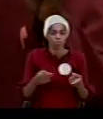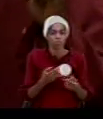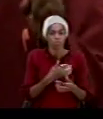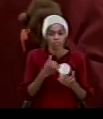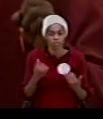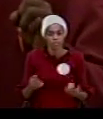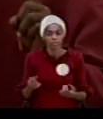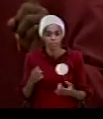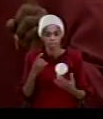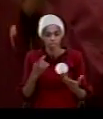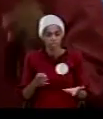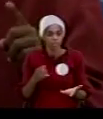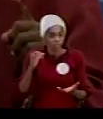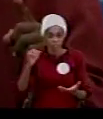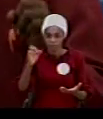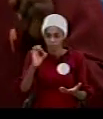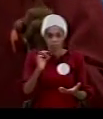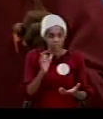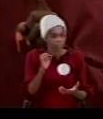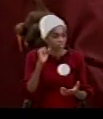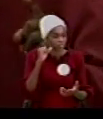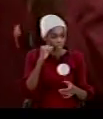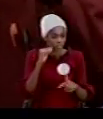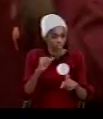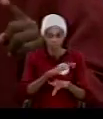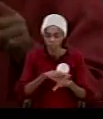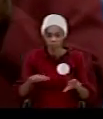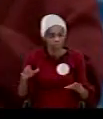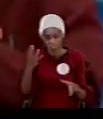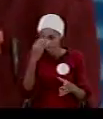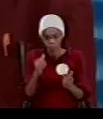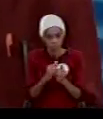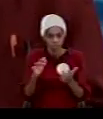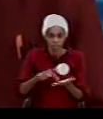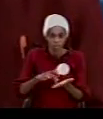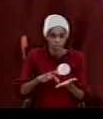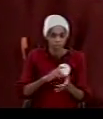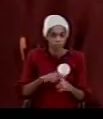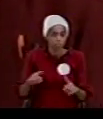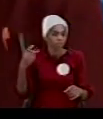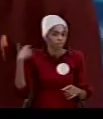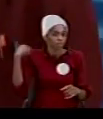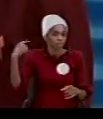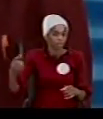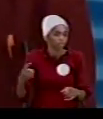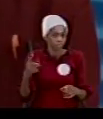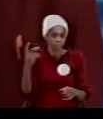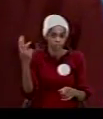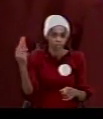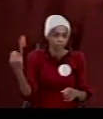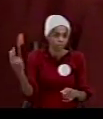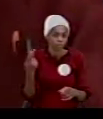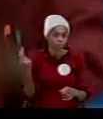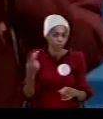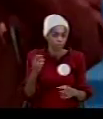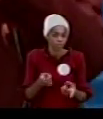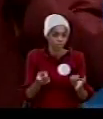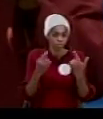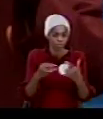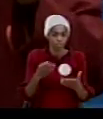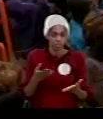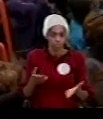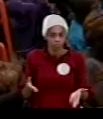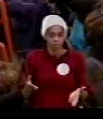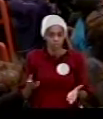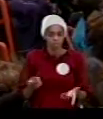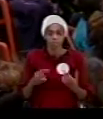without drugs. He must take tablet overnight, every night, but since last Thursday when we came here, I refused to give her the drugs. Since that Thursday,